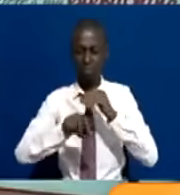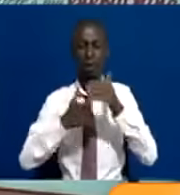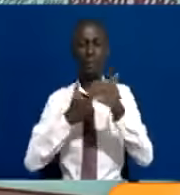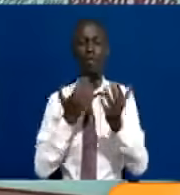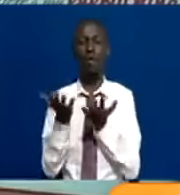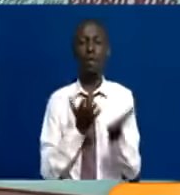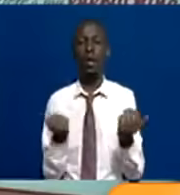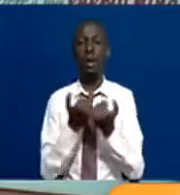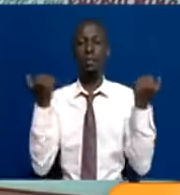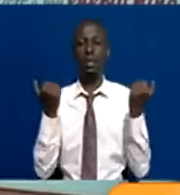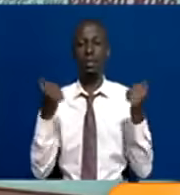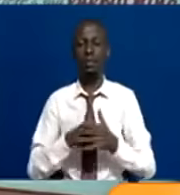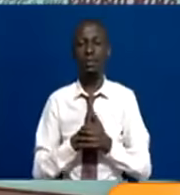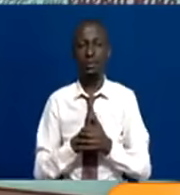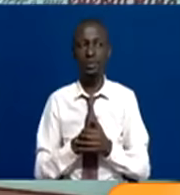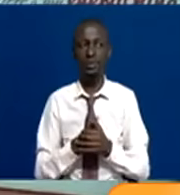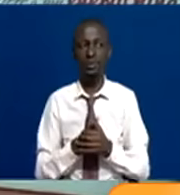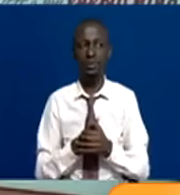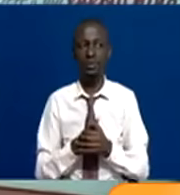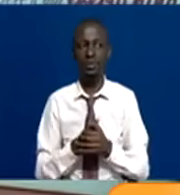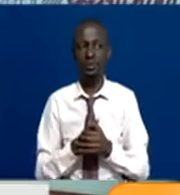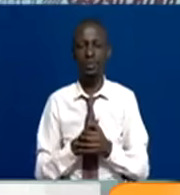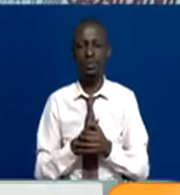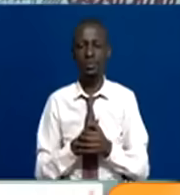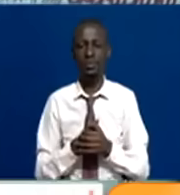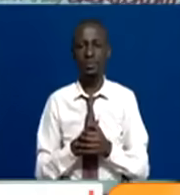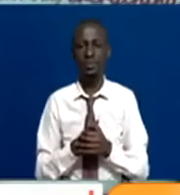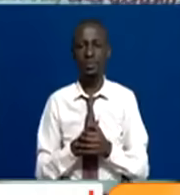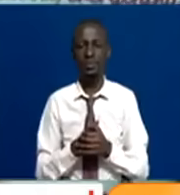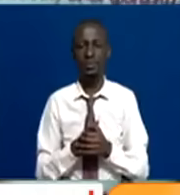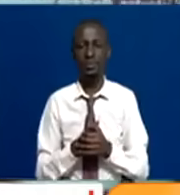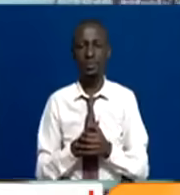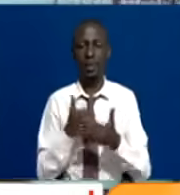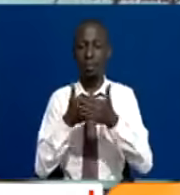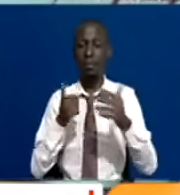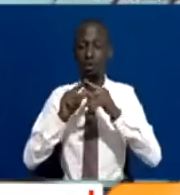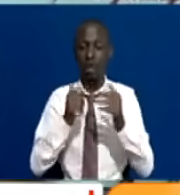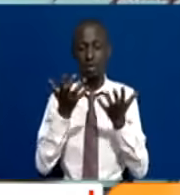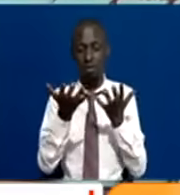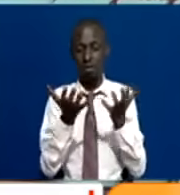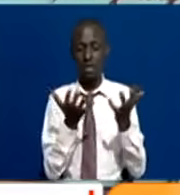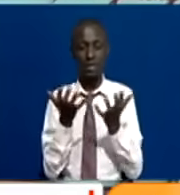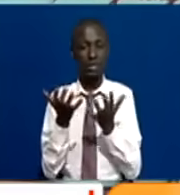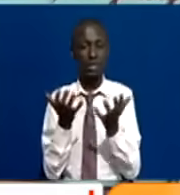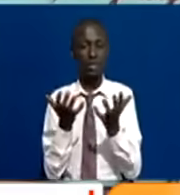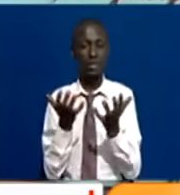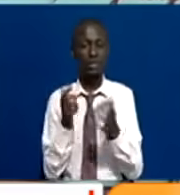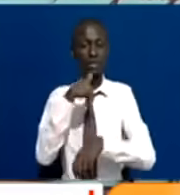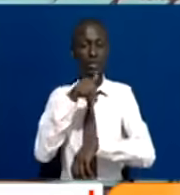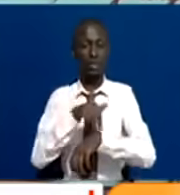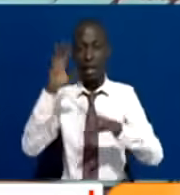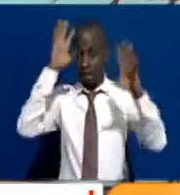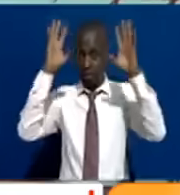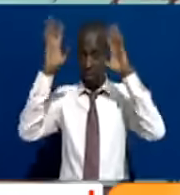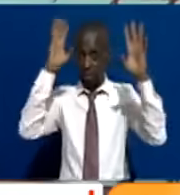now in human beings, now that's another gray area. So that's why I mentioned that before commercialization, normally when you come with such an